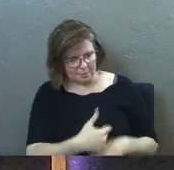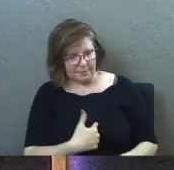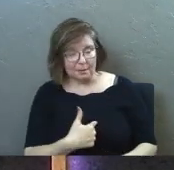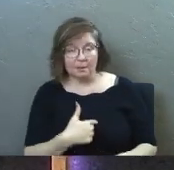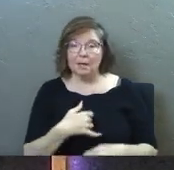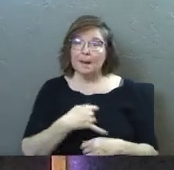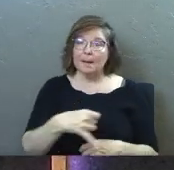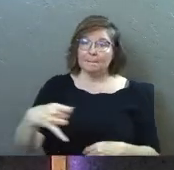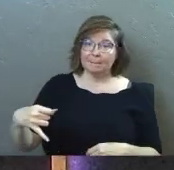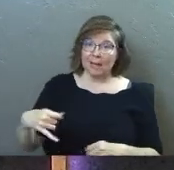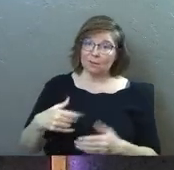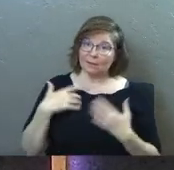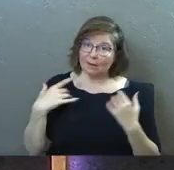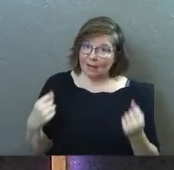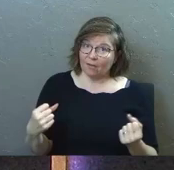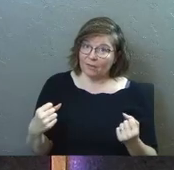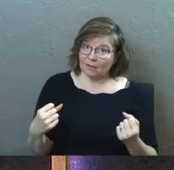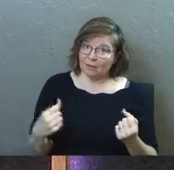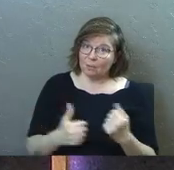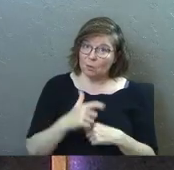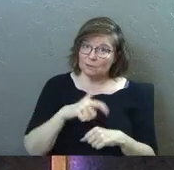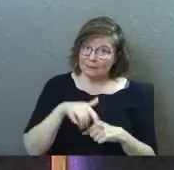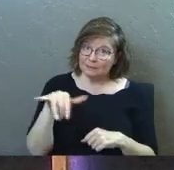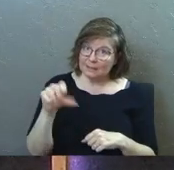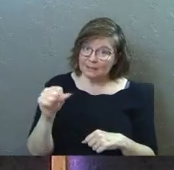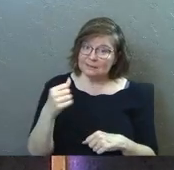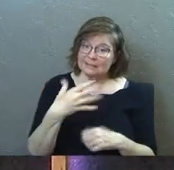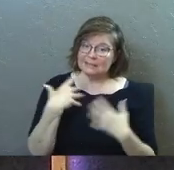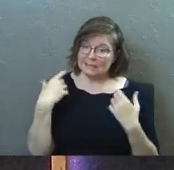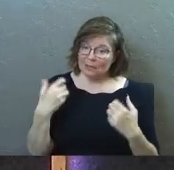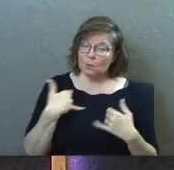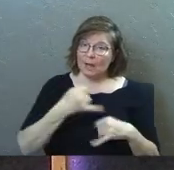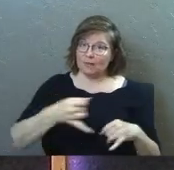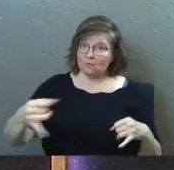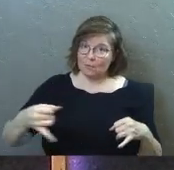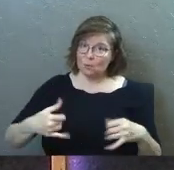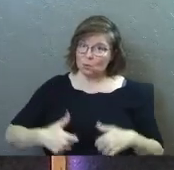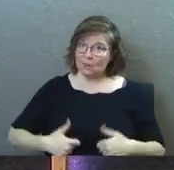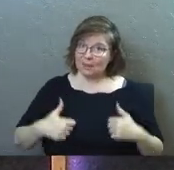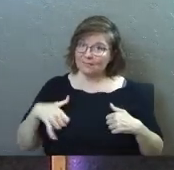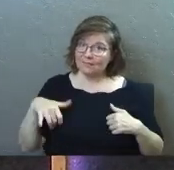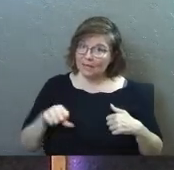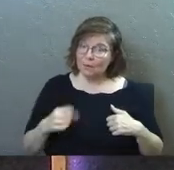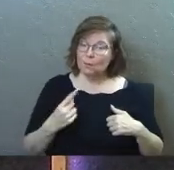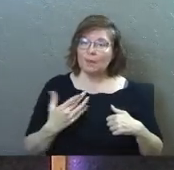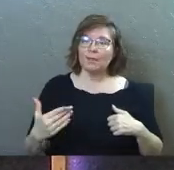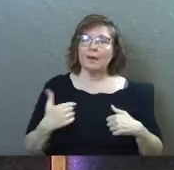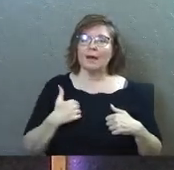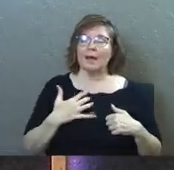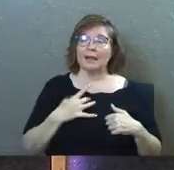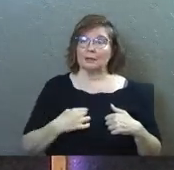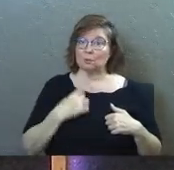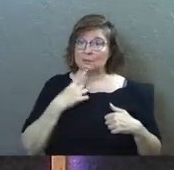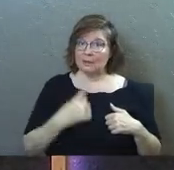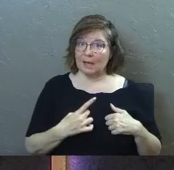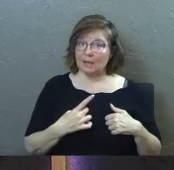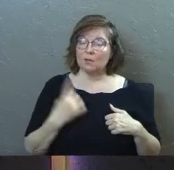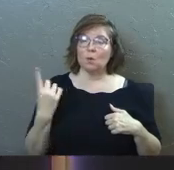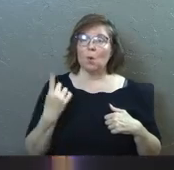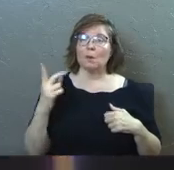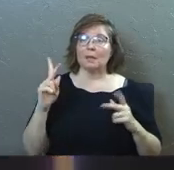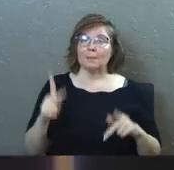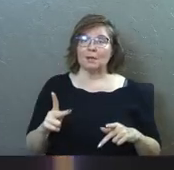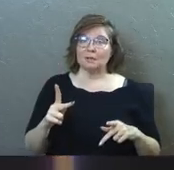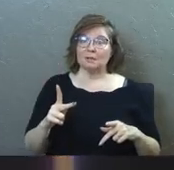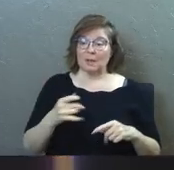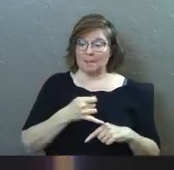Boundaries, by the way, are a healthy thing, yes? It's healthy to have boundaries in your life. One of the things I like to say, though, is the only